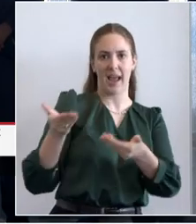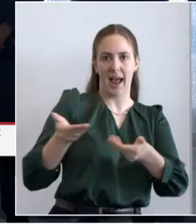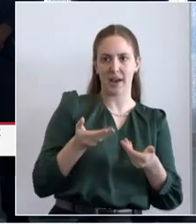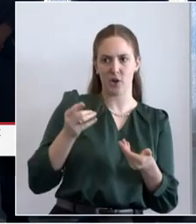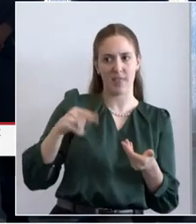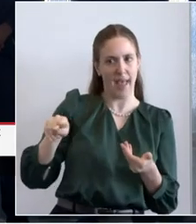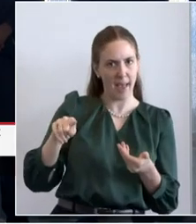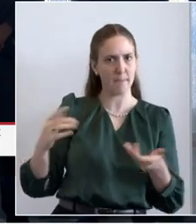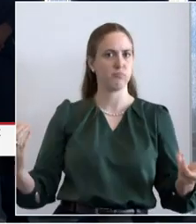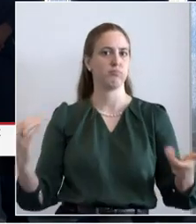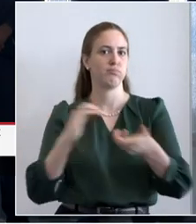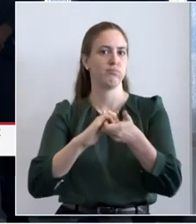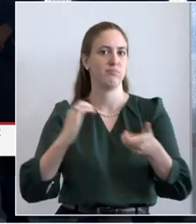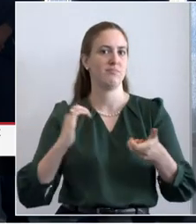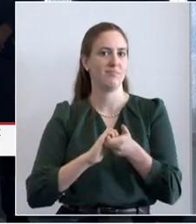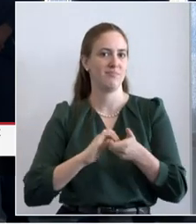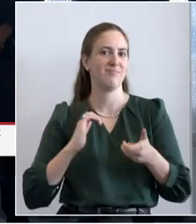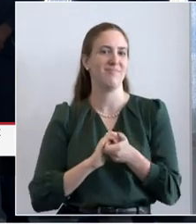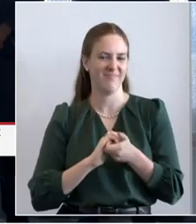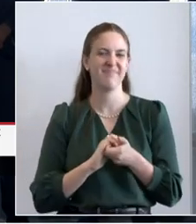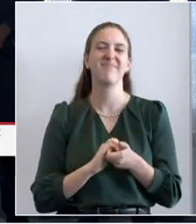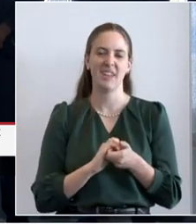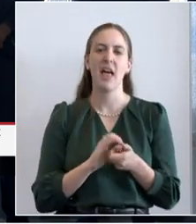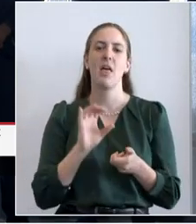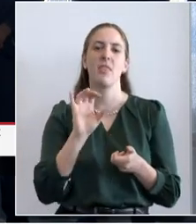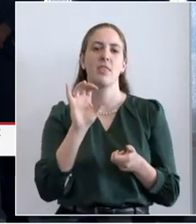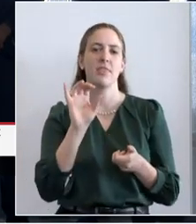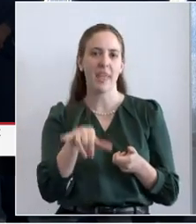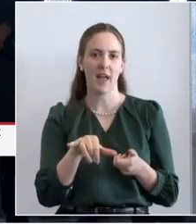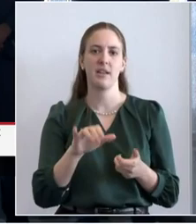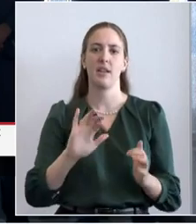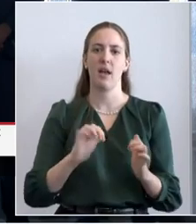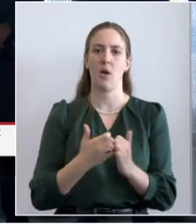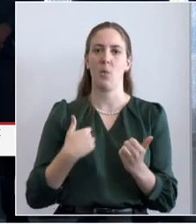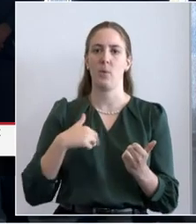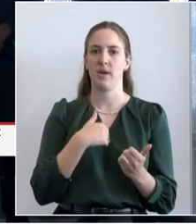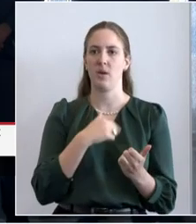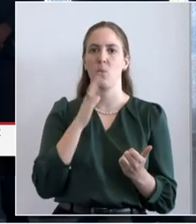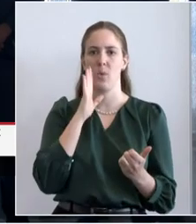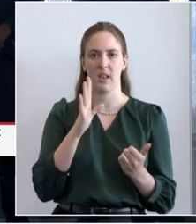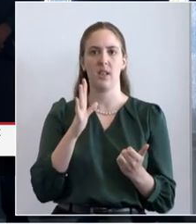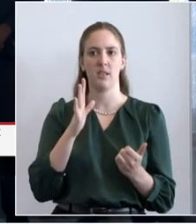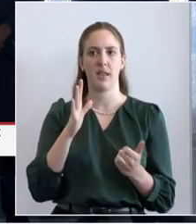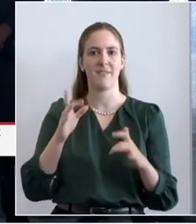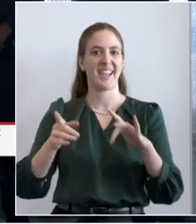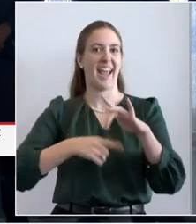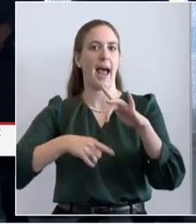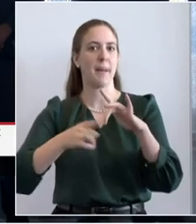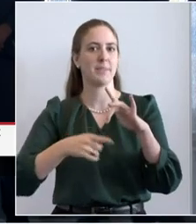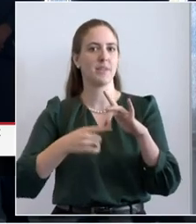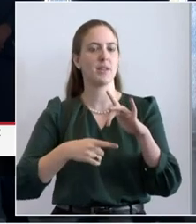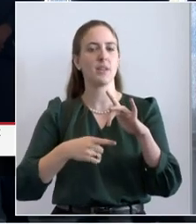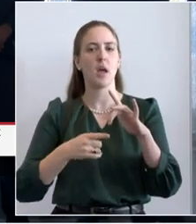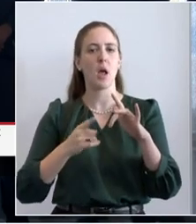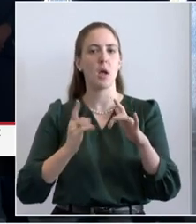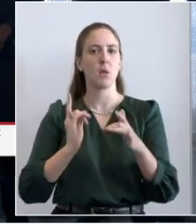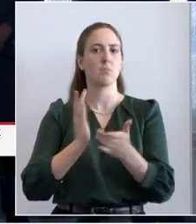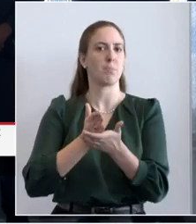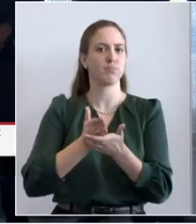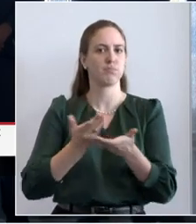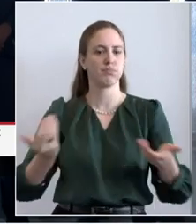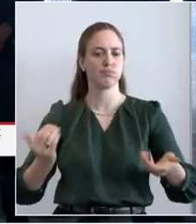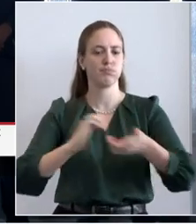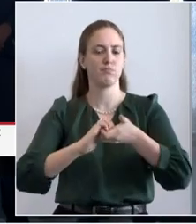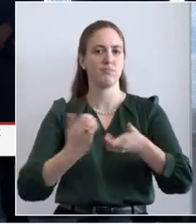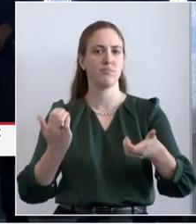them. And so that is how we will close the gaps in our city. And I know, Keith, this